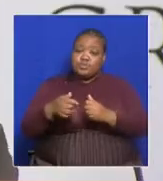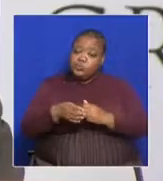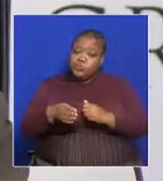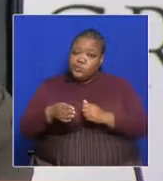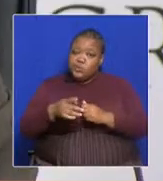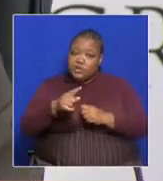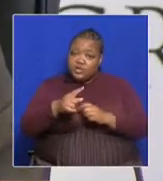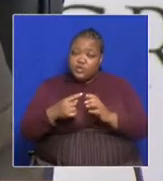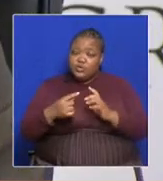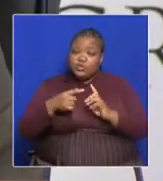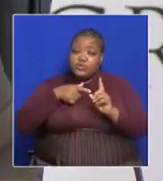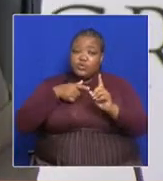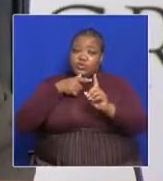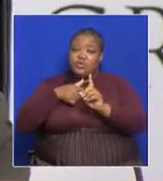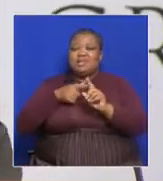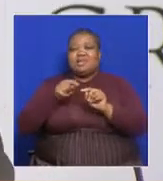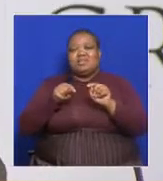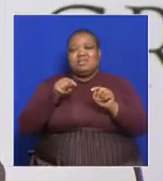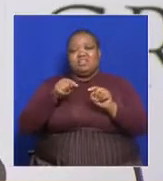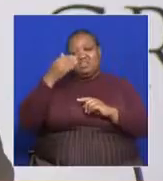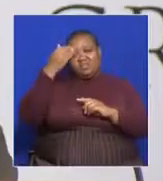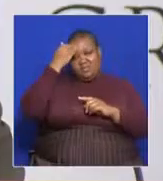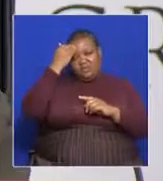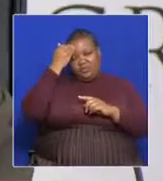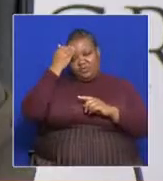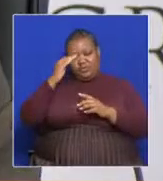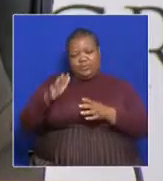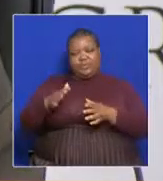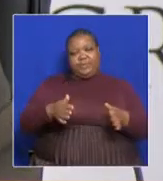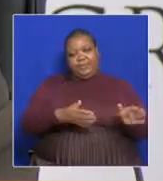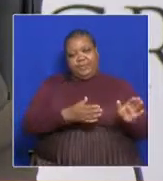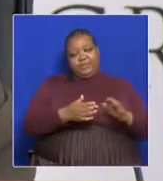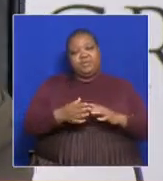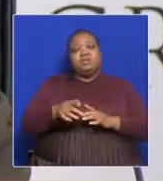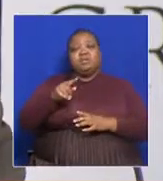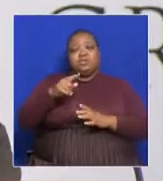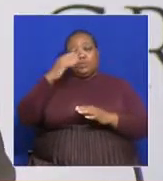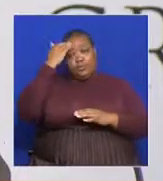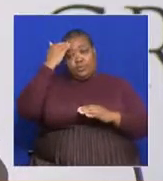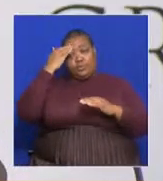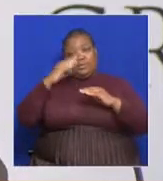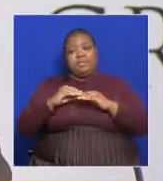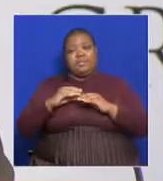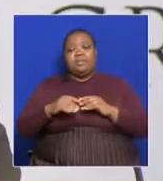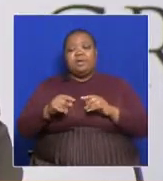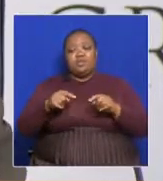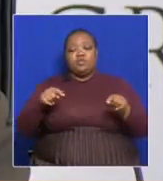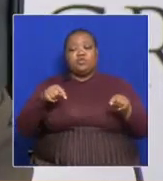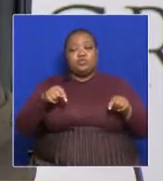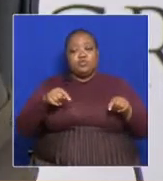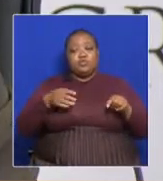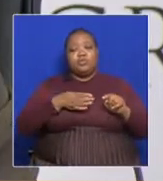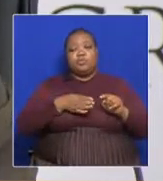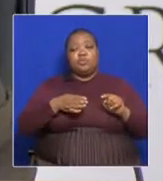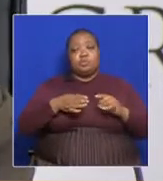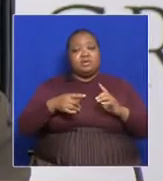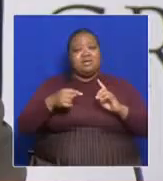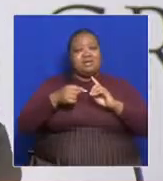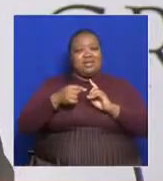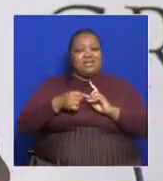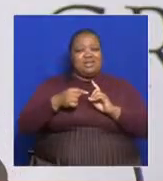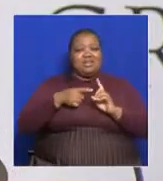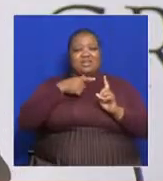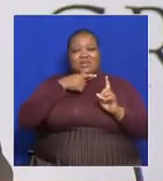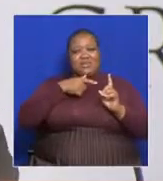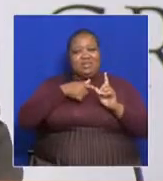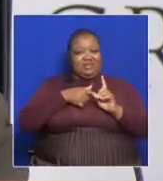So so let's move from this. You know your member, you were in the room when your member was told there are allegations